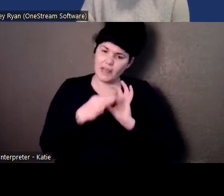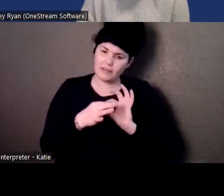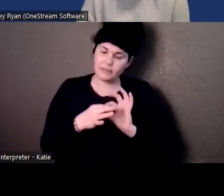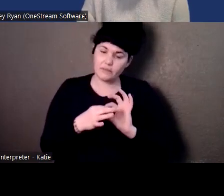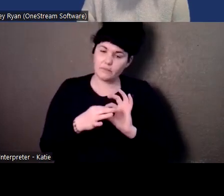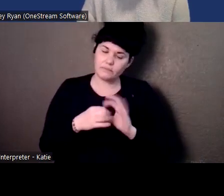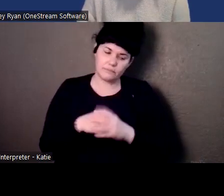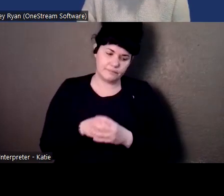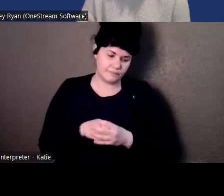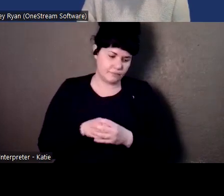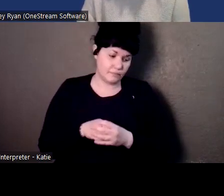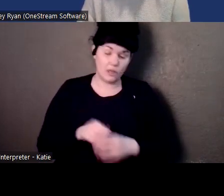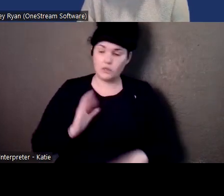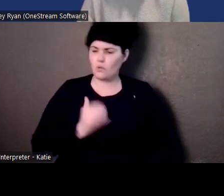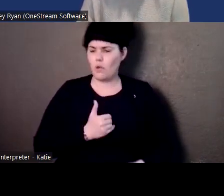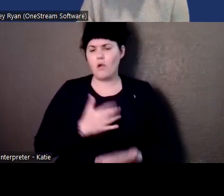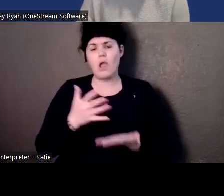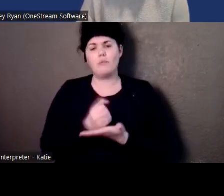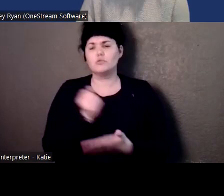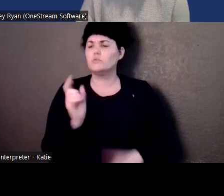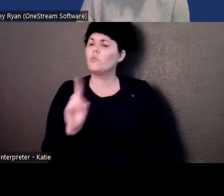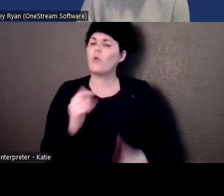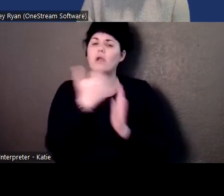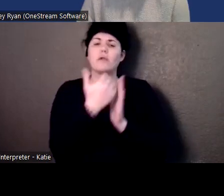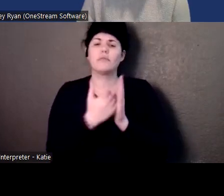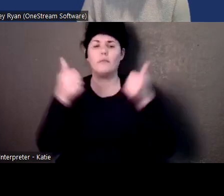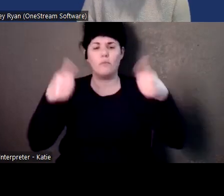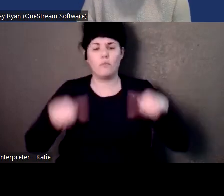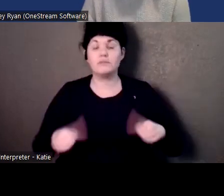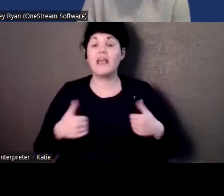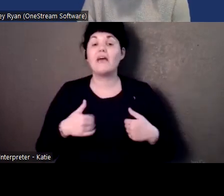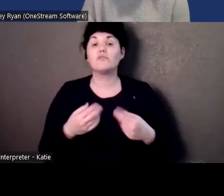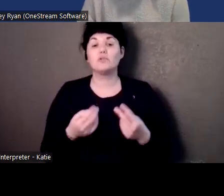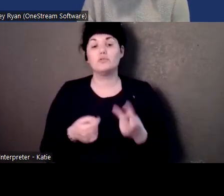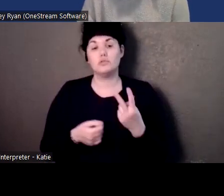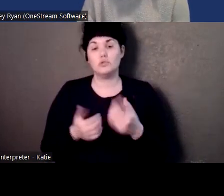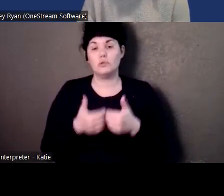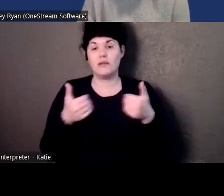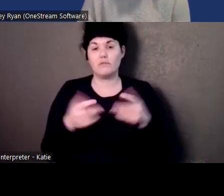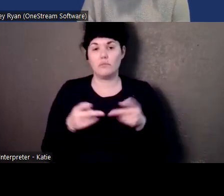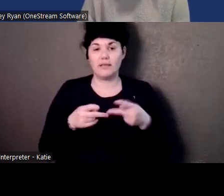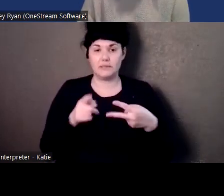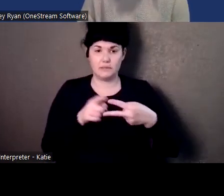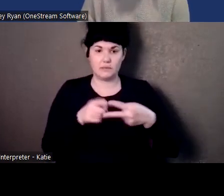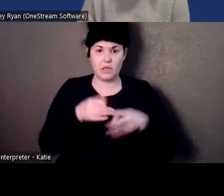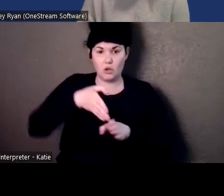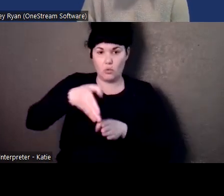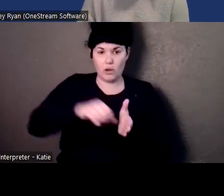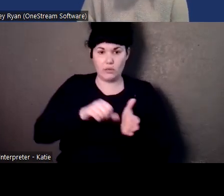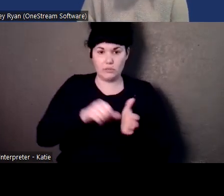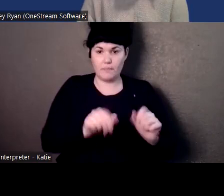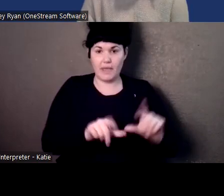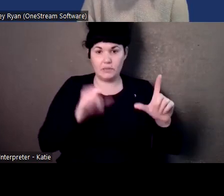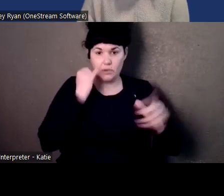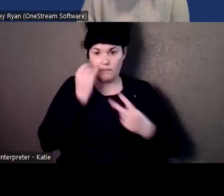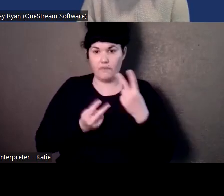our opportunities? So mainly two different places, our careers page. So if you were to go again directly to